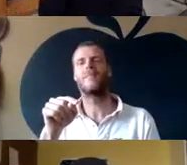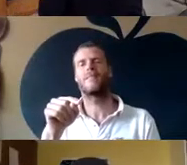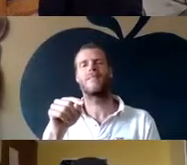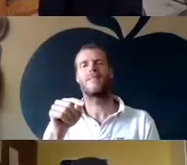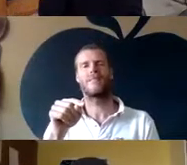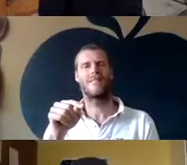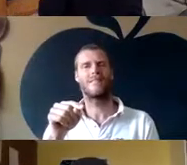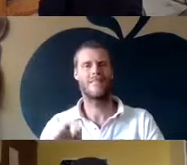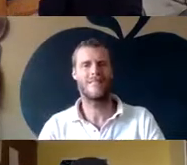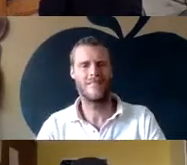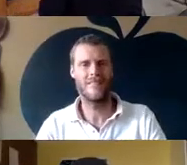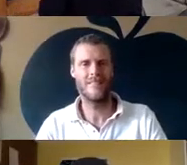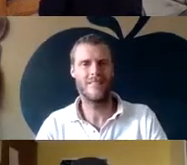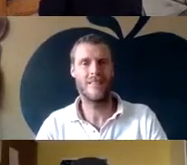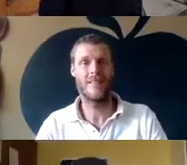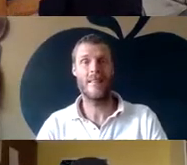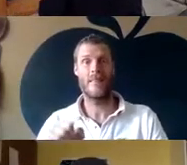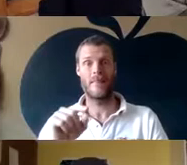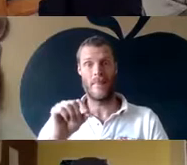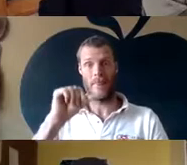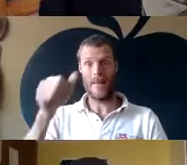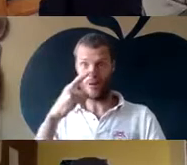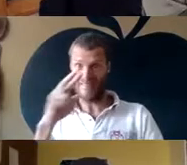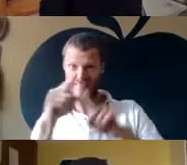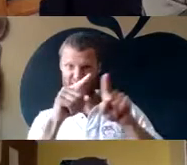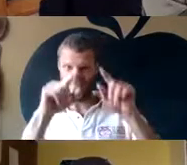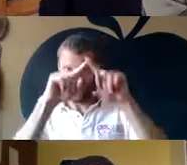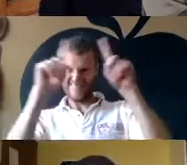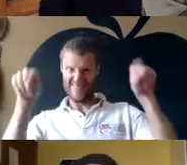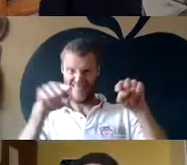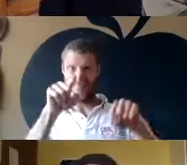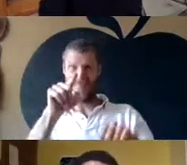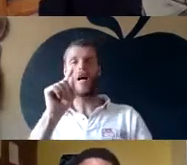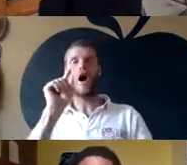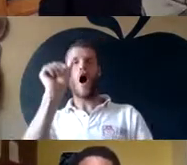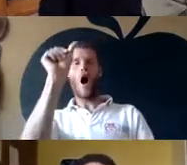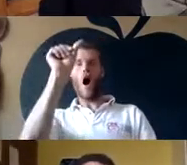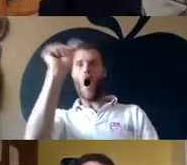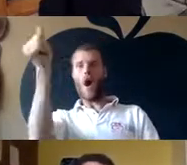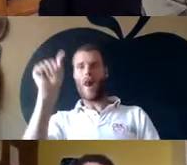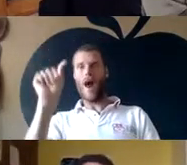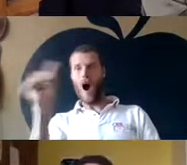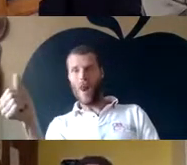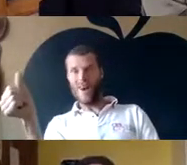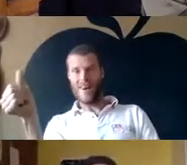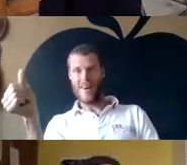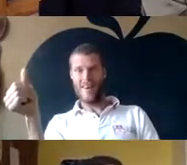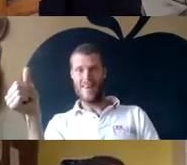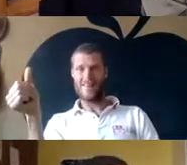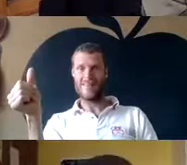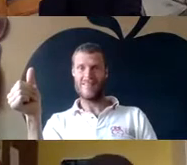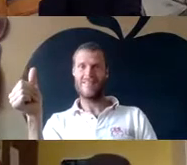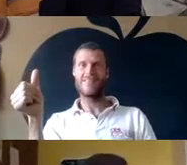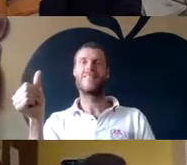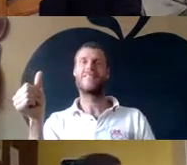speech, and if you click that and you activate it, it will then allow, that's when I use it specifically.